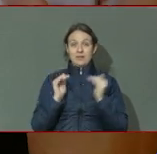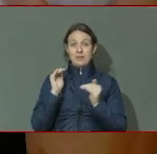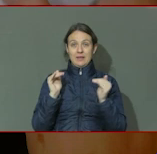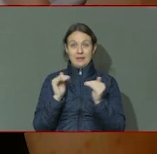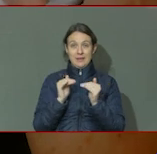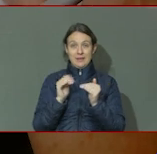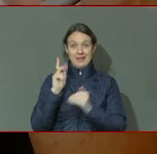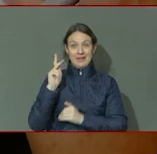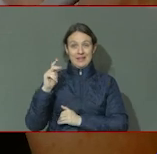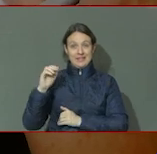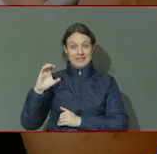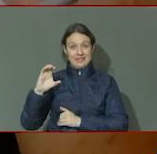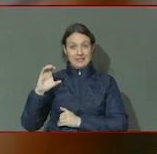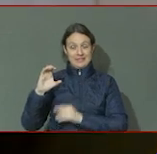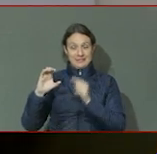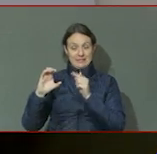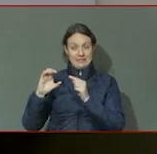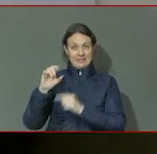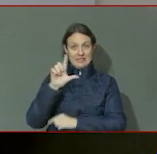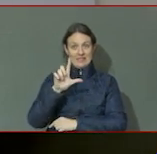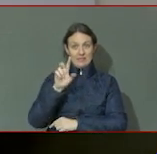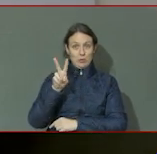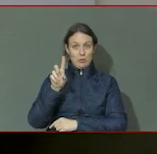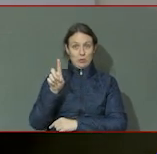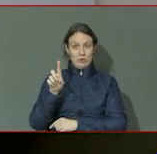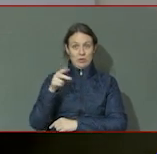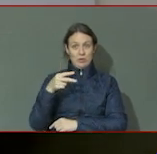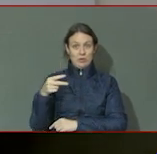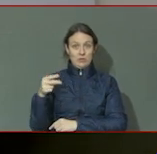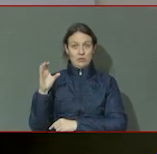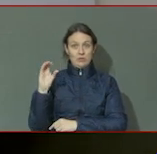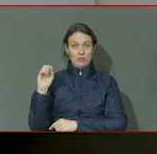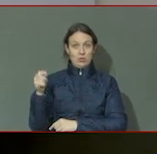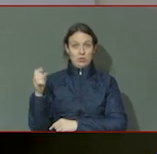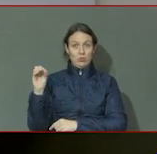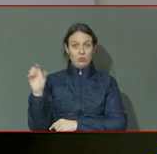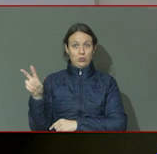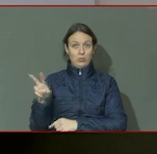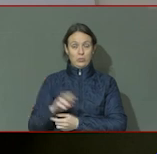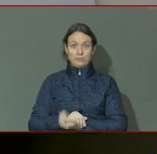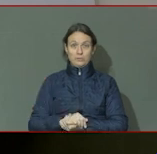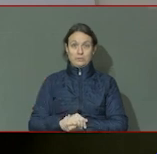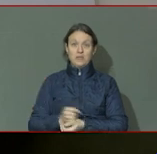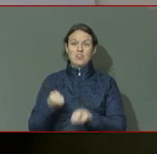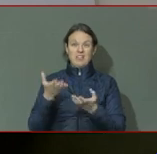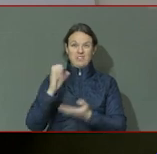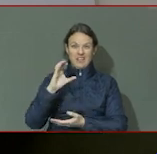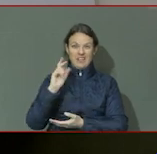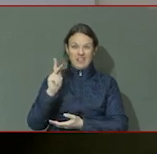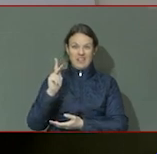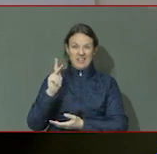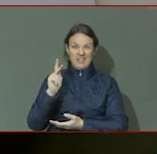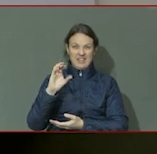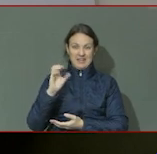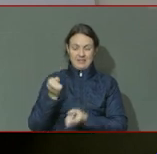constant Kc at 721 is 0,02. So they give me Kc.